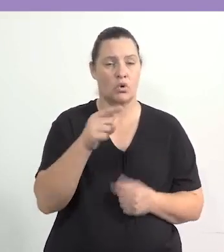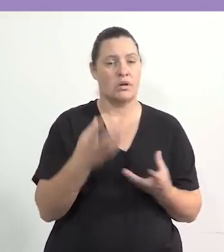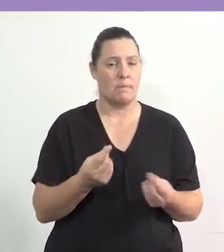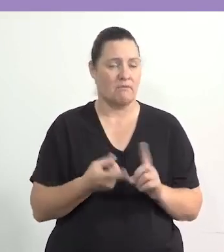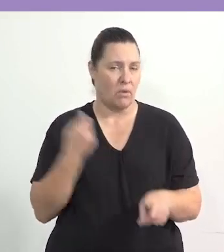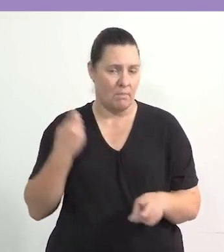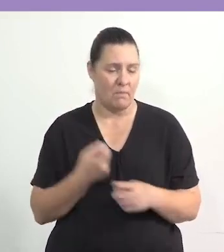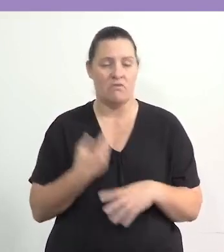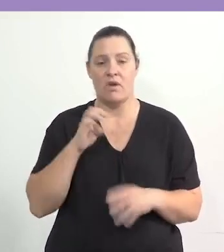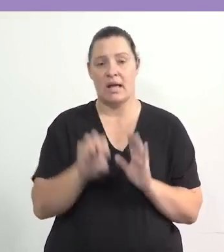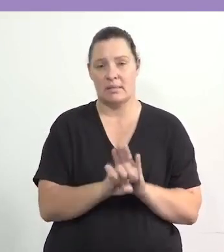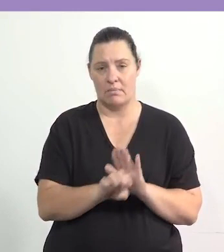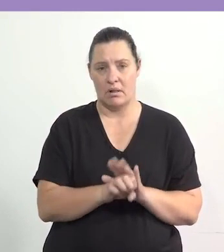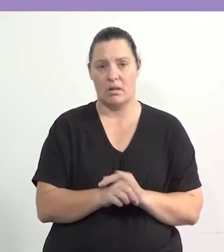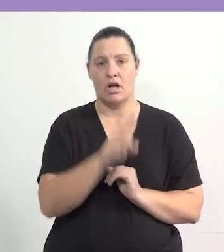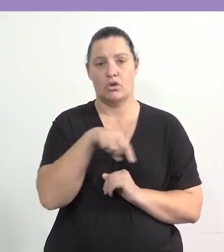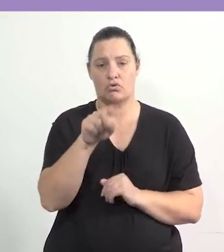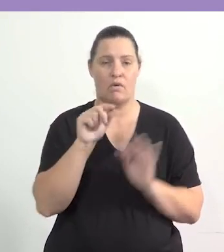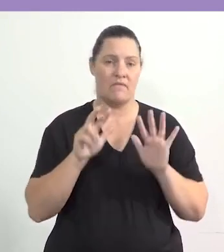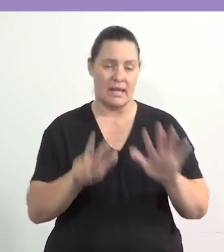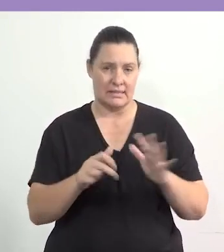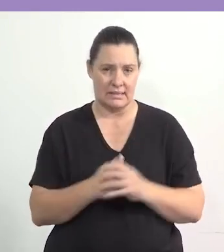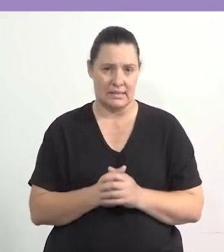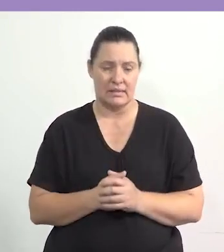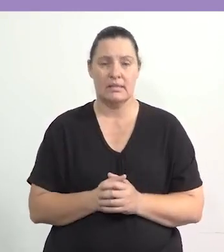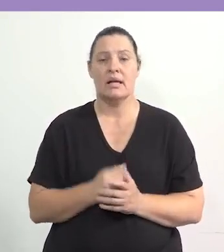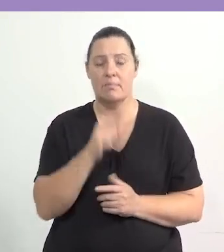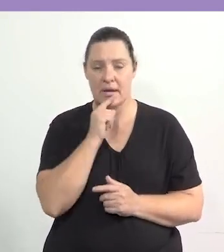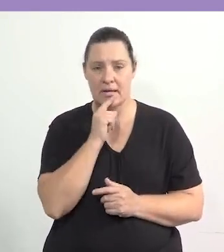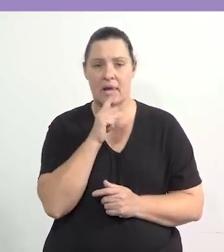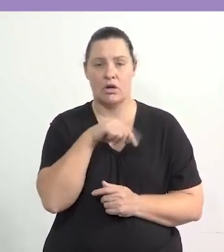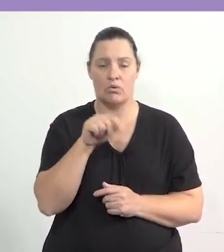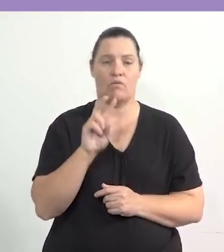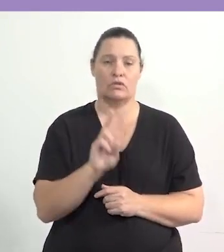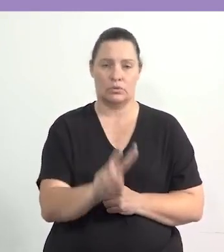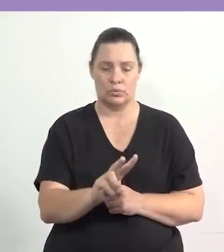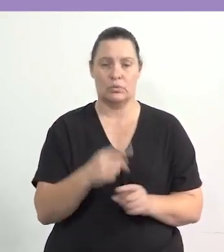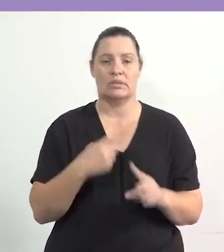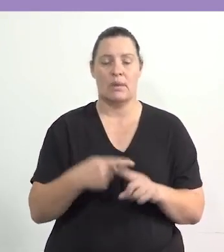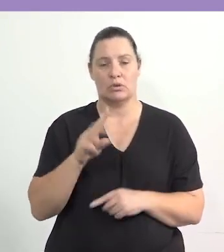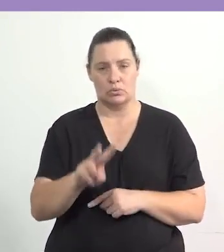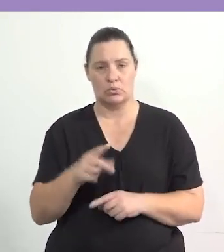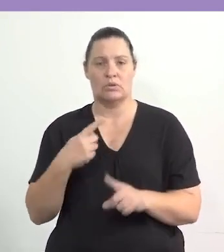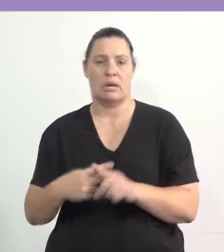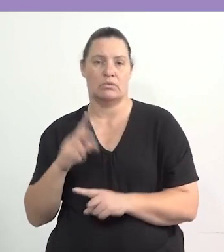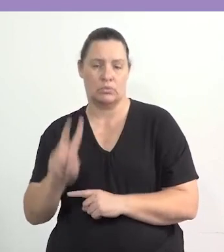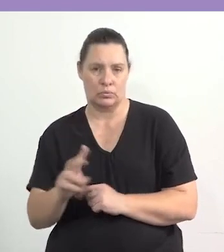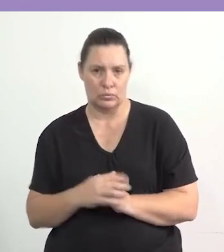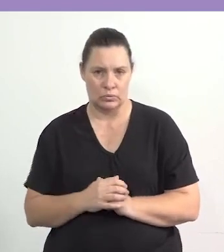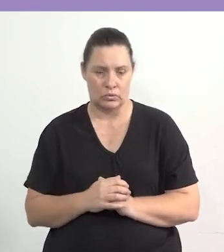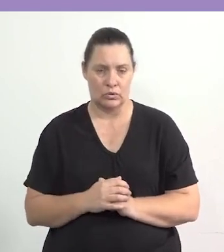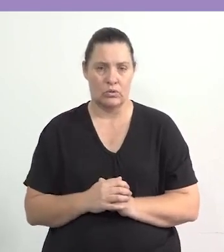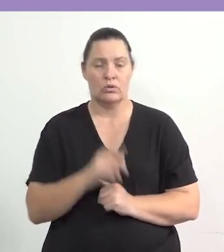cube number comes from. For example, the cube root of 8. That is the cube root of 2 times 2 times